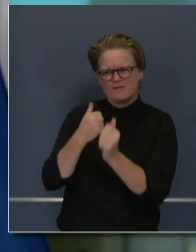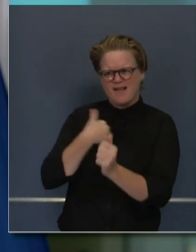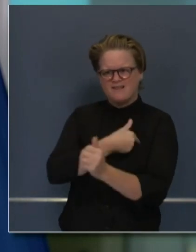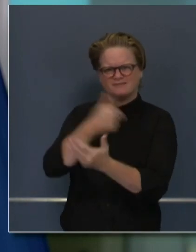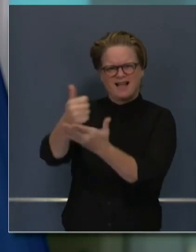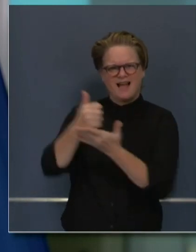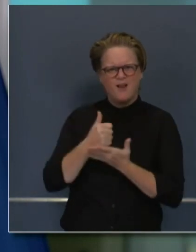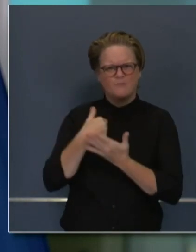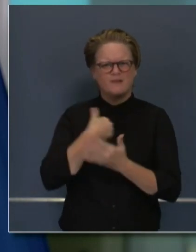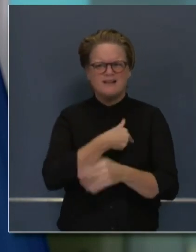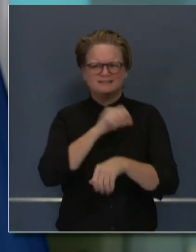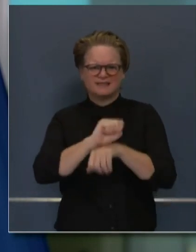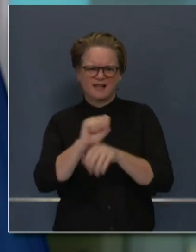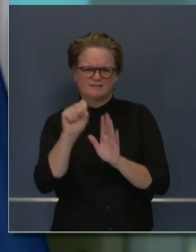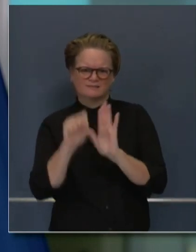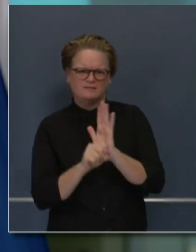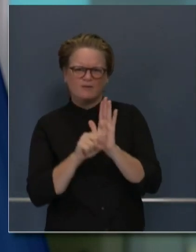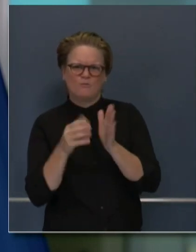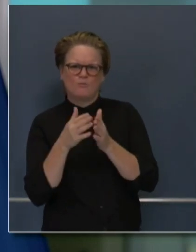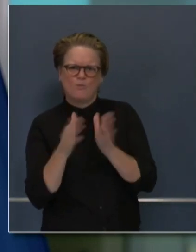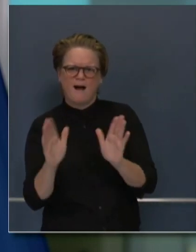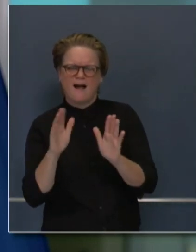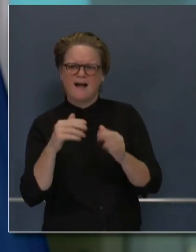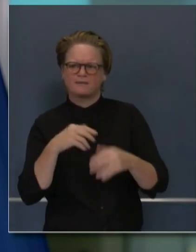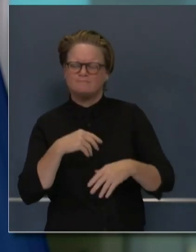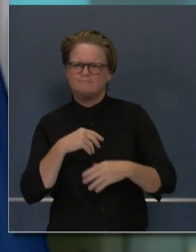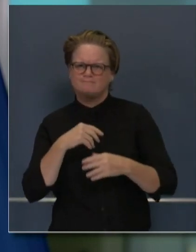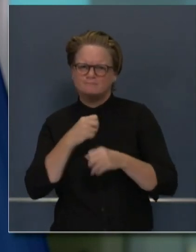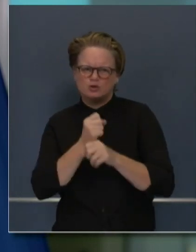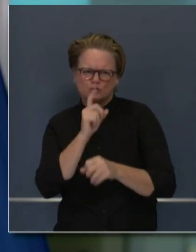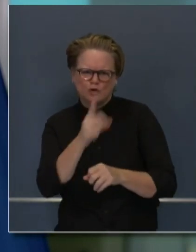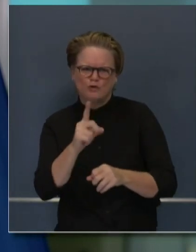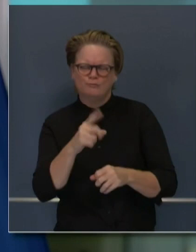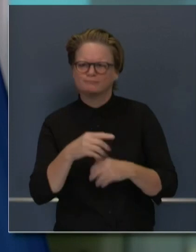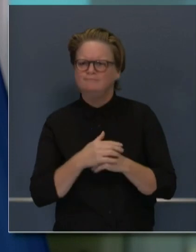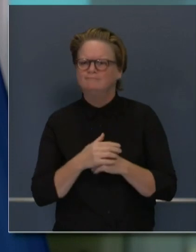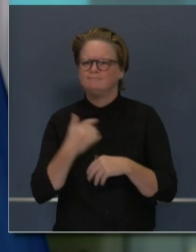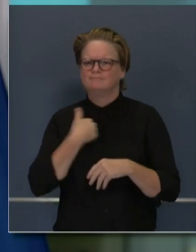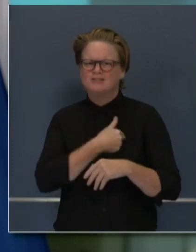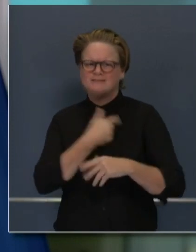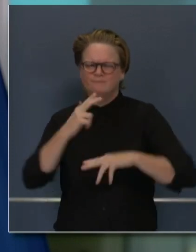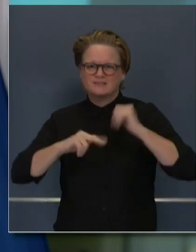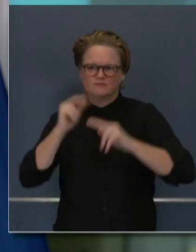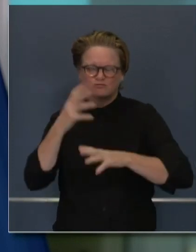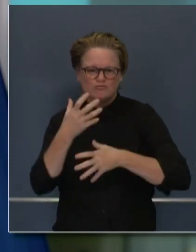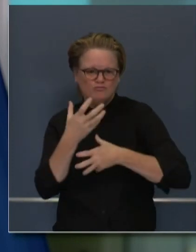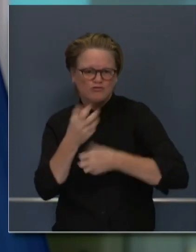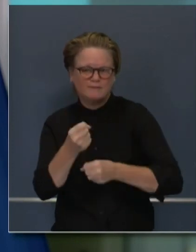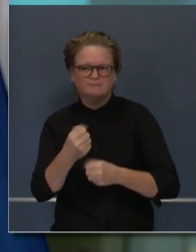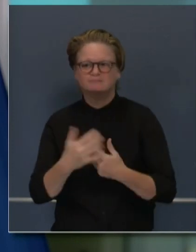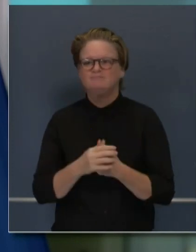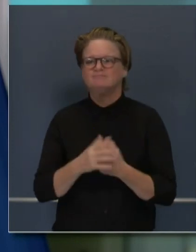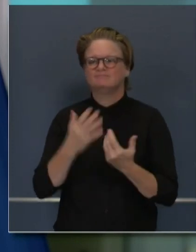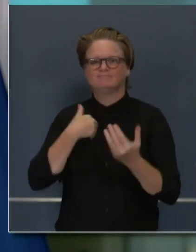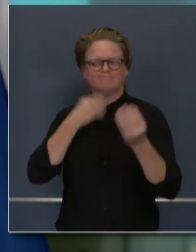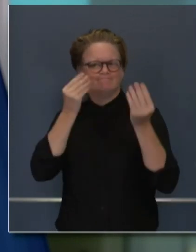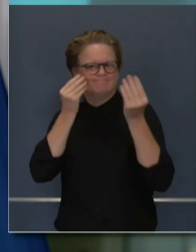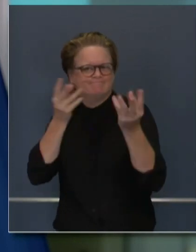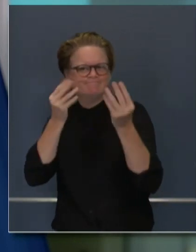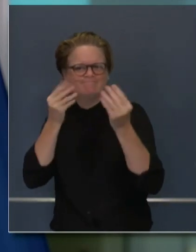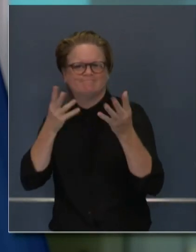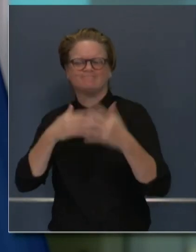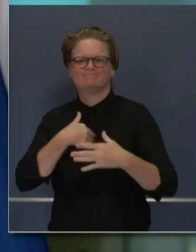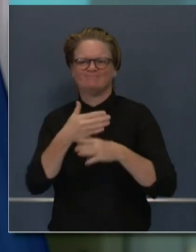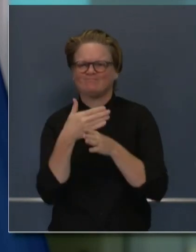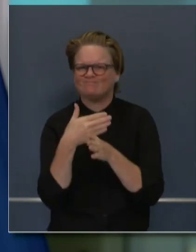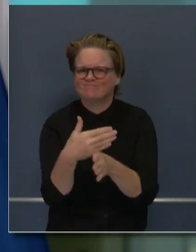all that we can with our messages, with our looking at the data to build trust, that trustworthiness with Californians that are going to allow